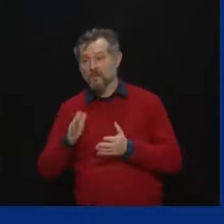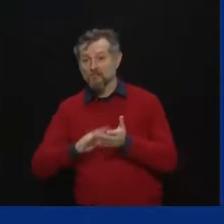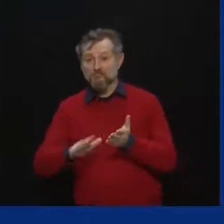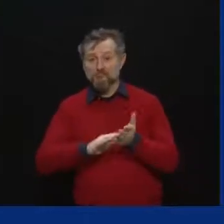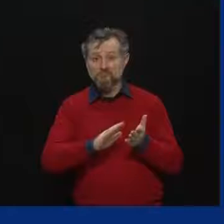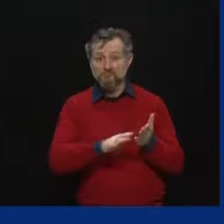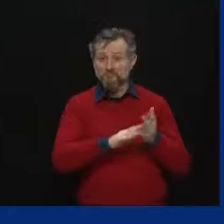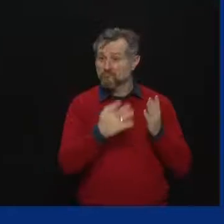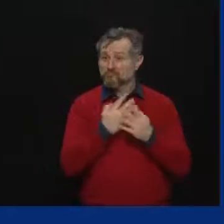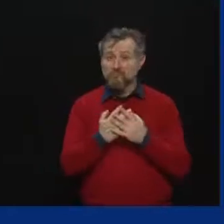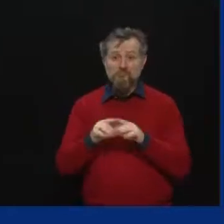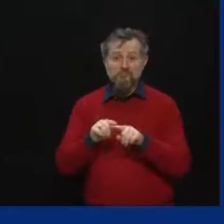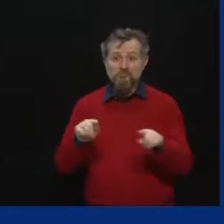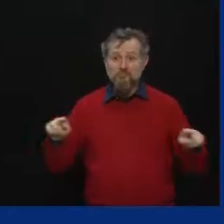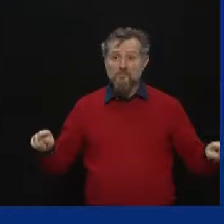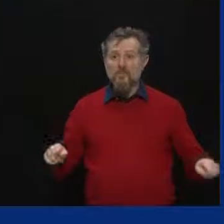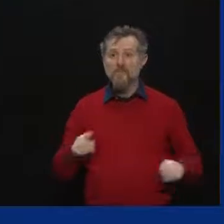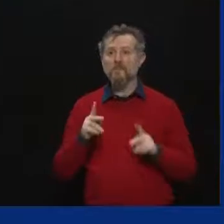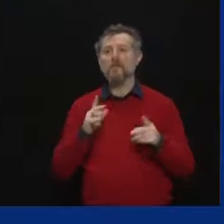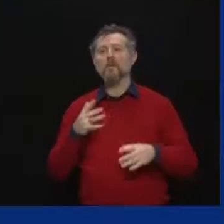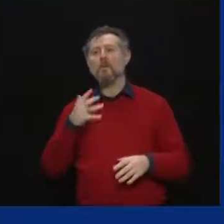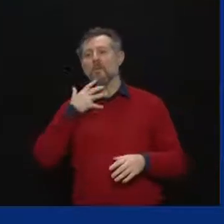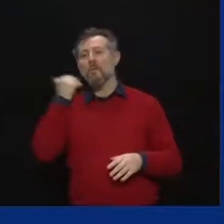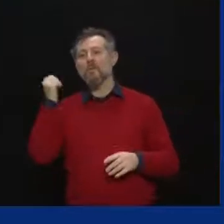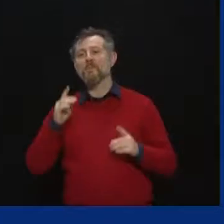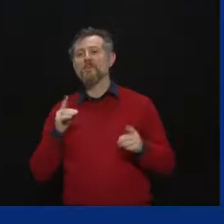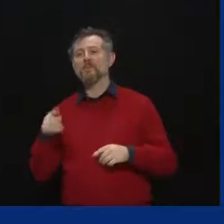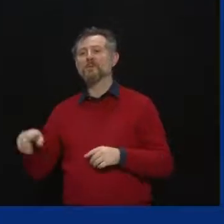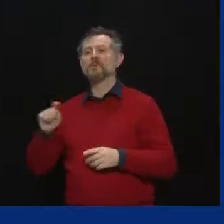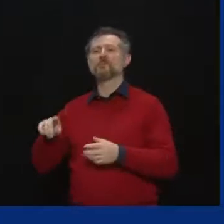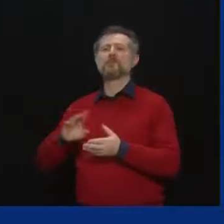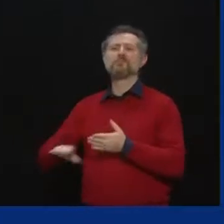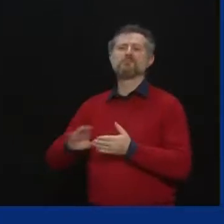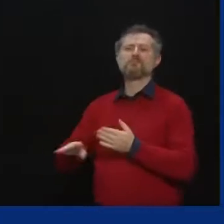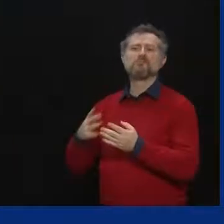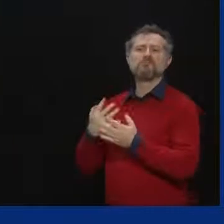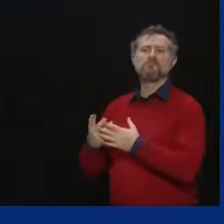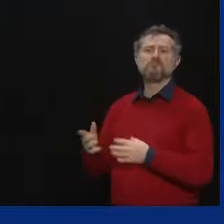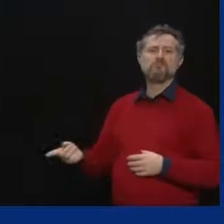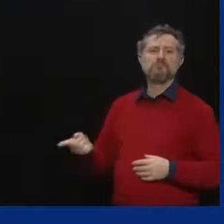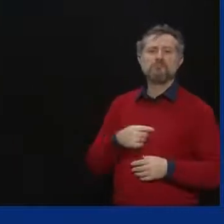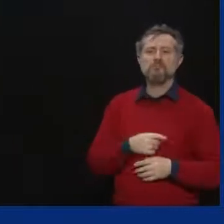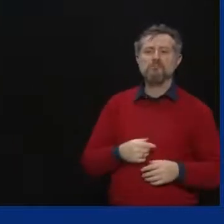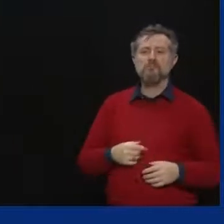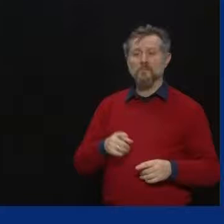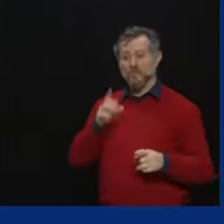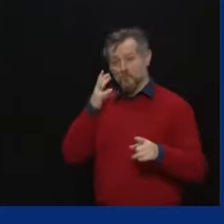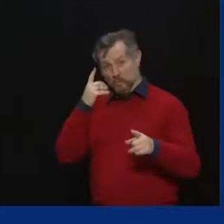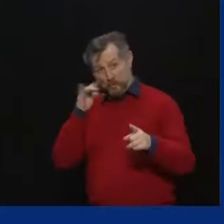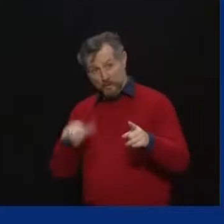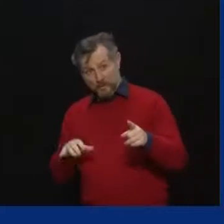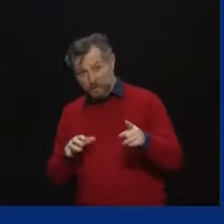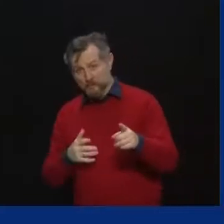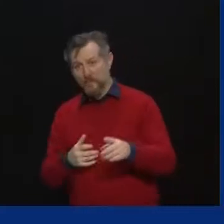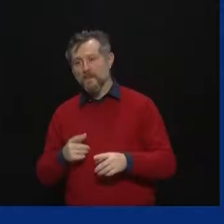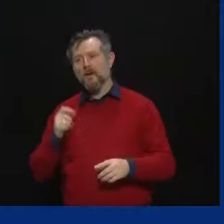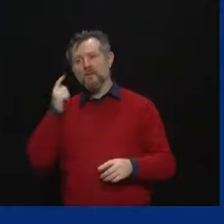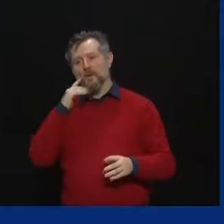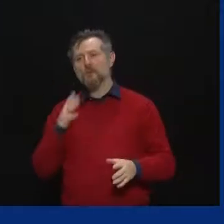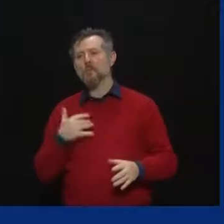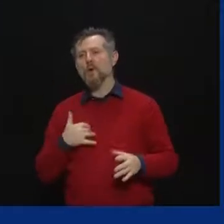there's been an increased call for especially some elderly inmates to be granted clemency, which would be in your power. We're reviewing